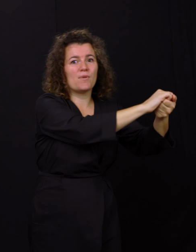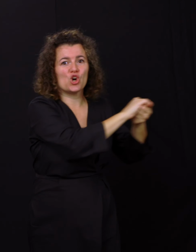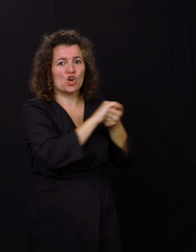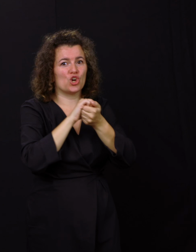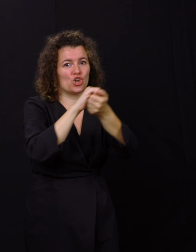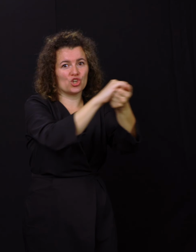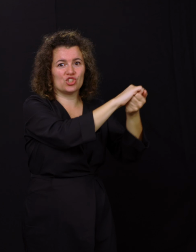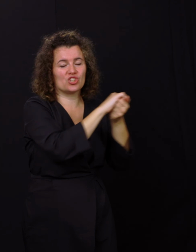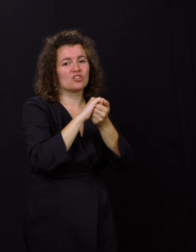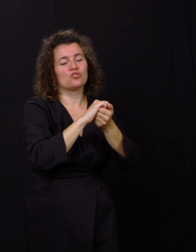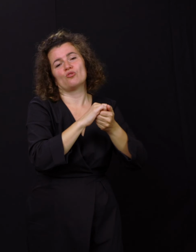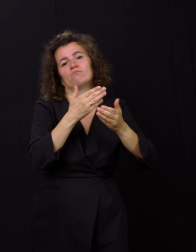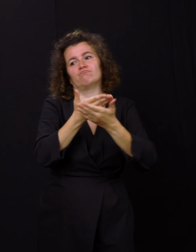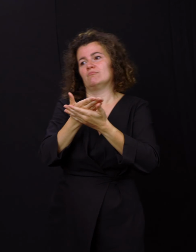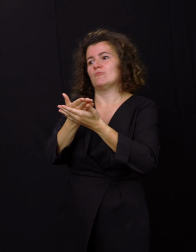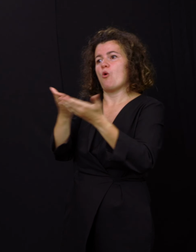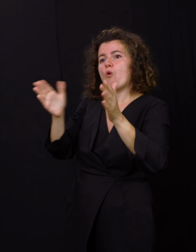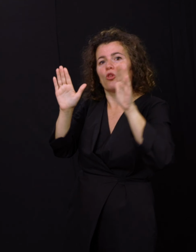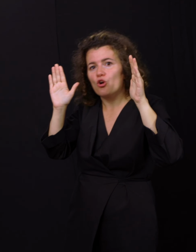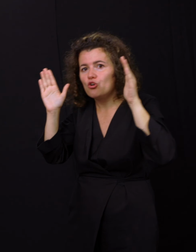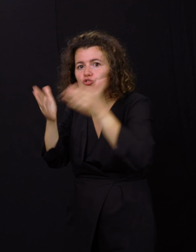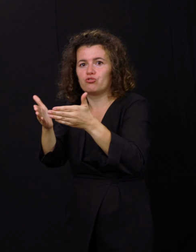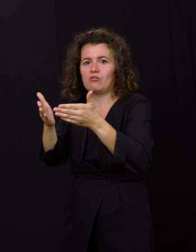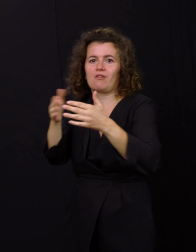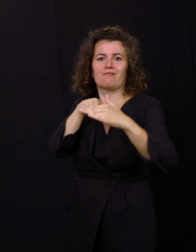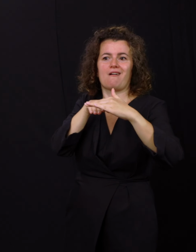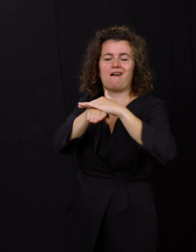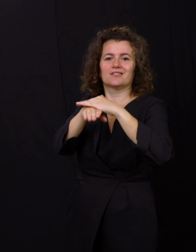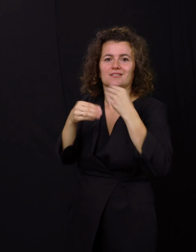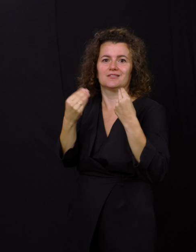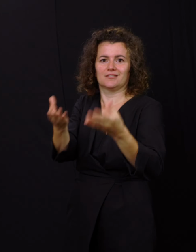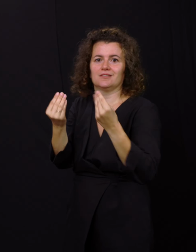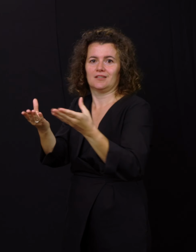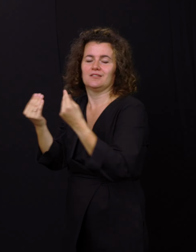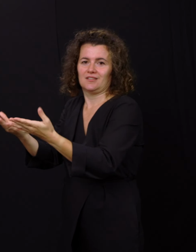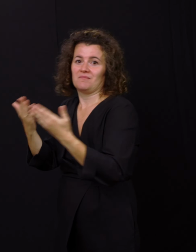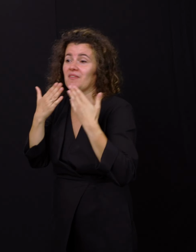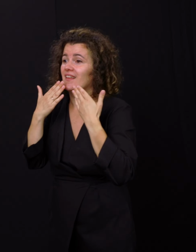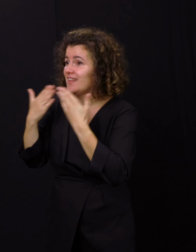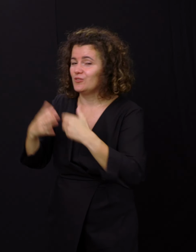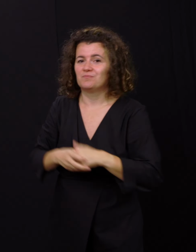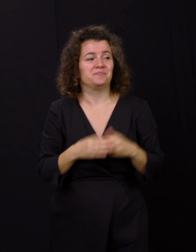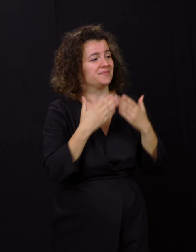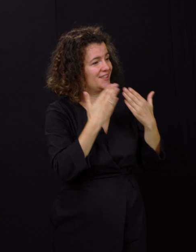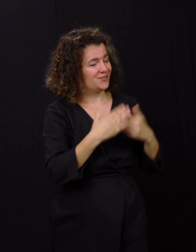more patients. We'll still be in touch, Gwen. I'm looking forward. Absolutely. Thank you. Thank you so much.